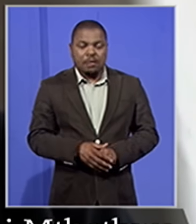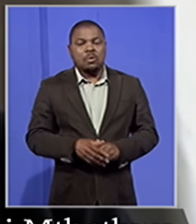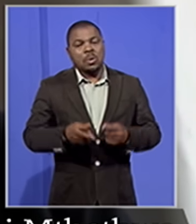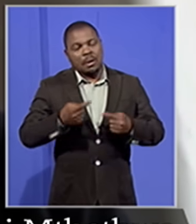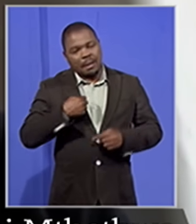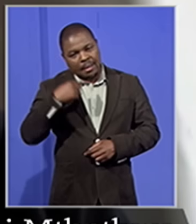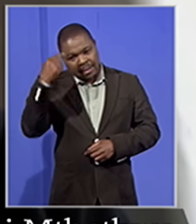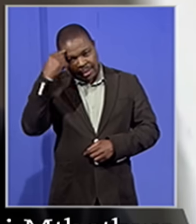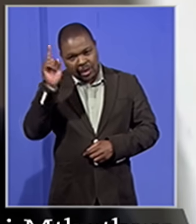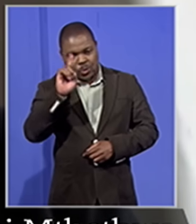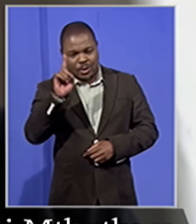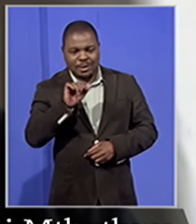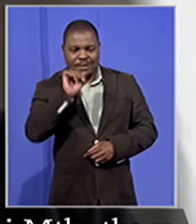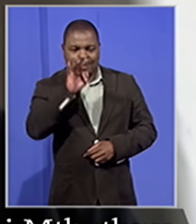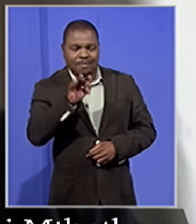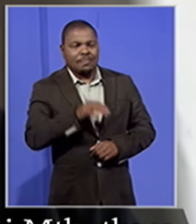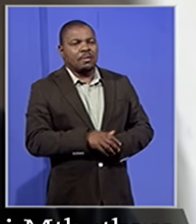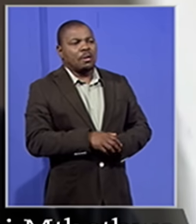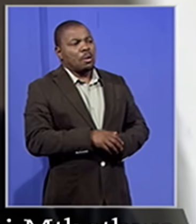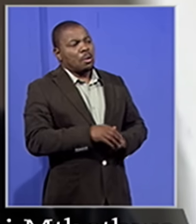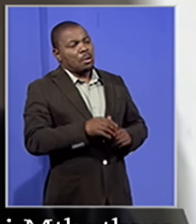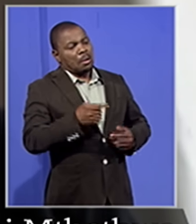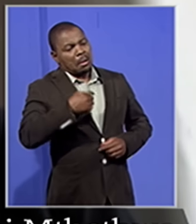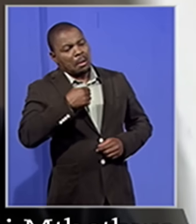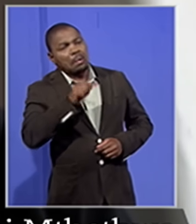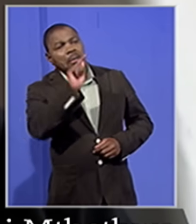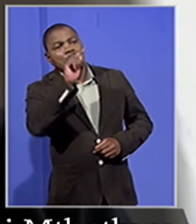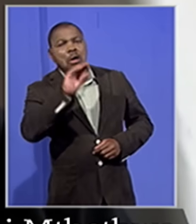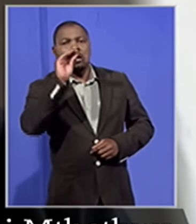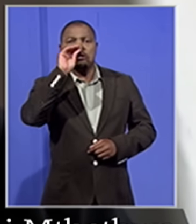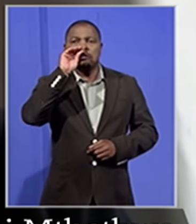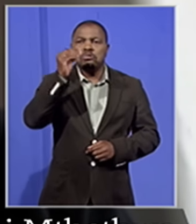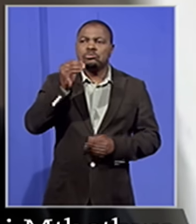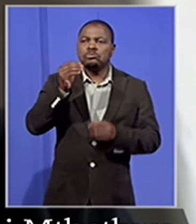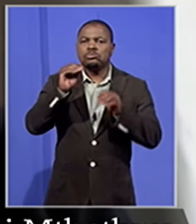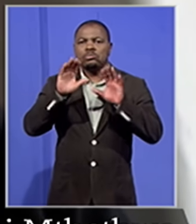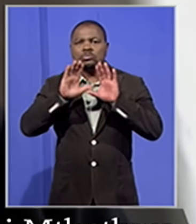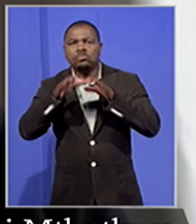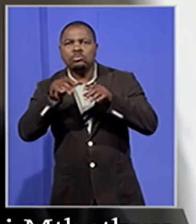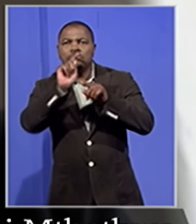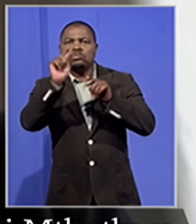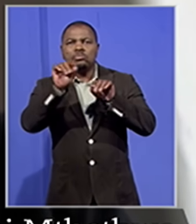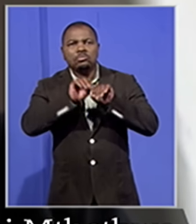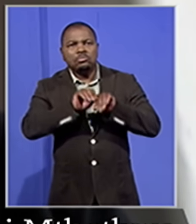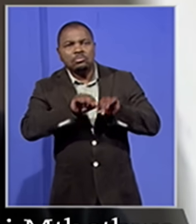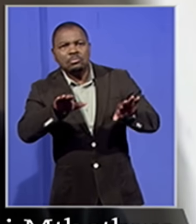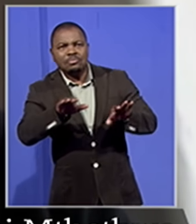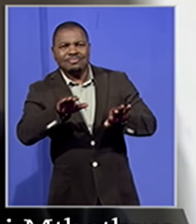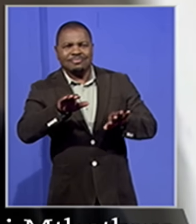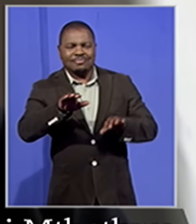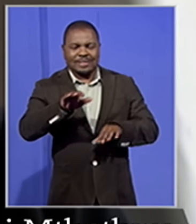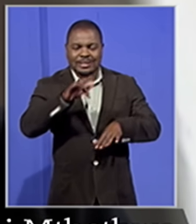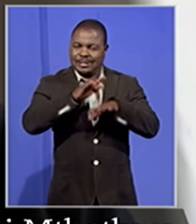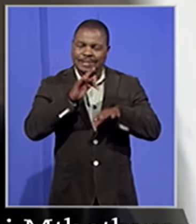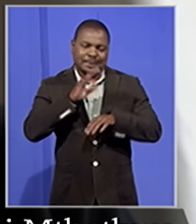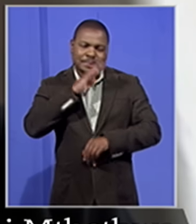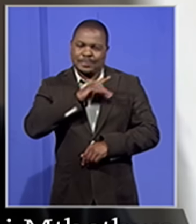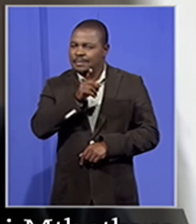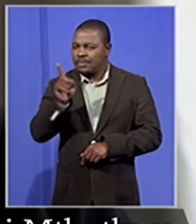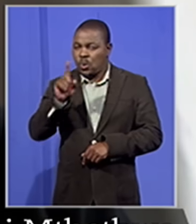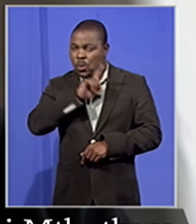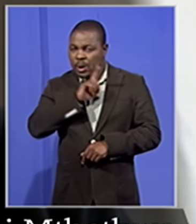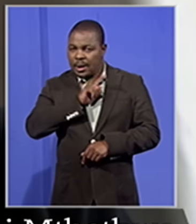it will be very insensitive for media houses, as I've been experiencing it in the past hour, to want to